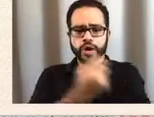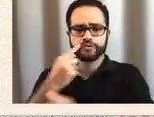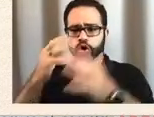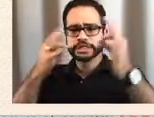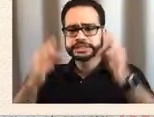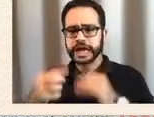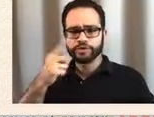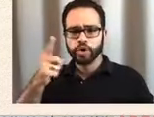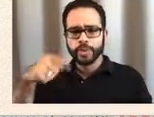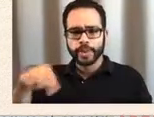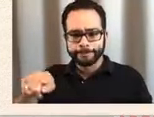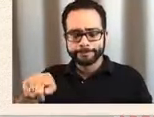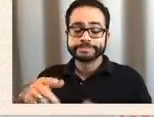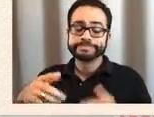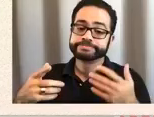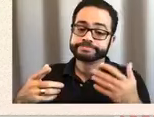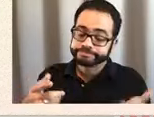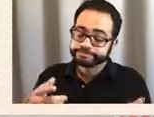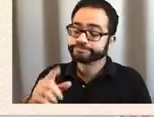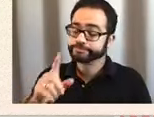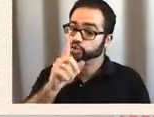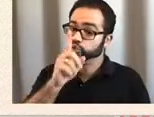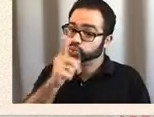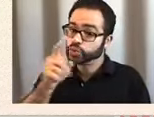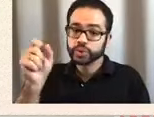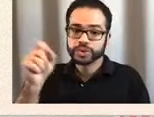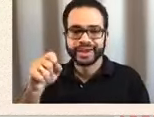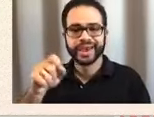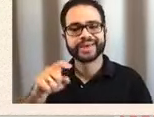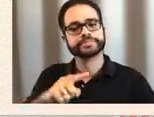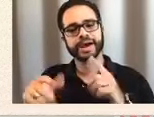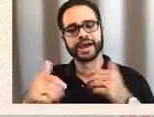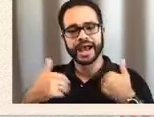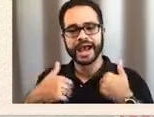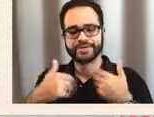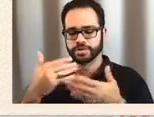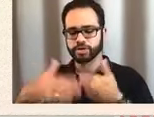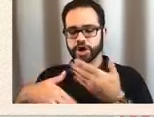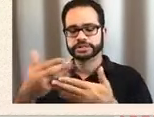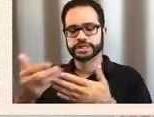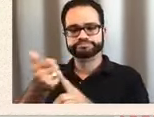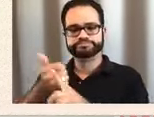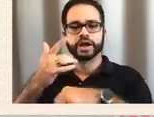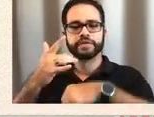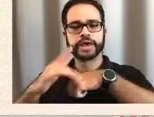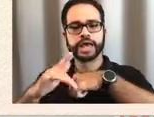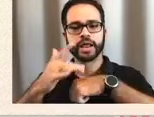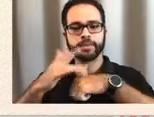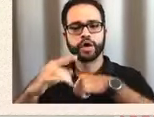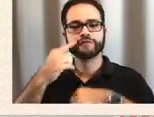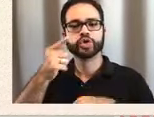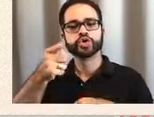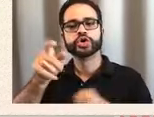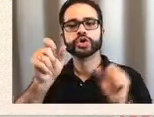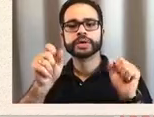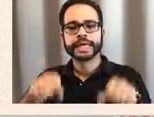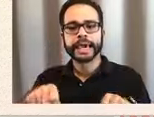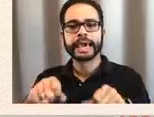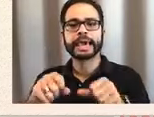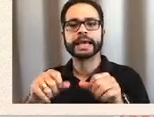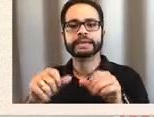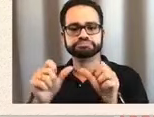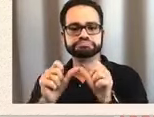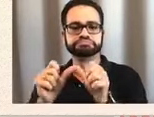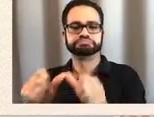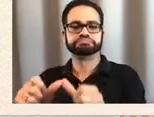is true, there is a process that is available so that you are able to reassume